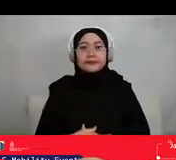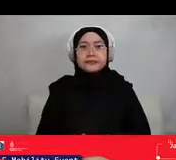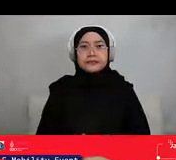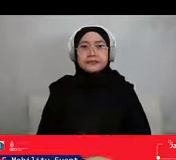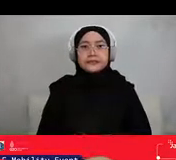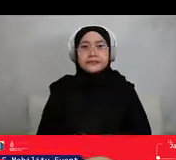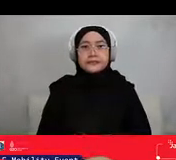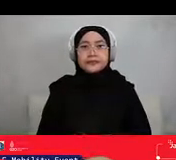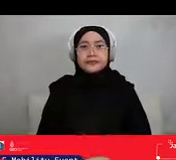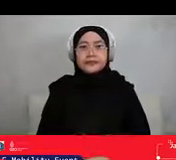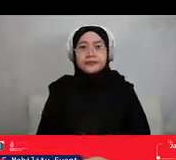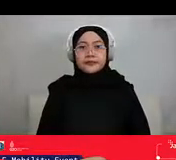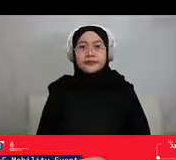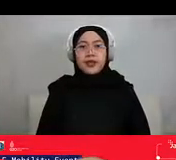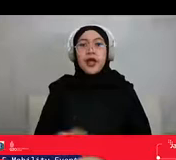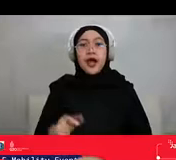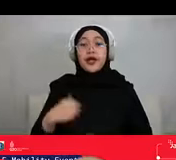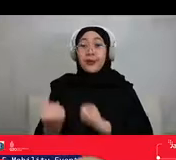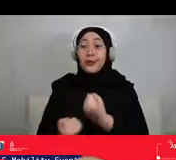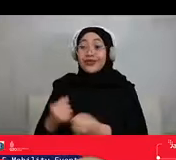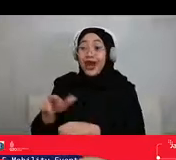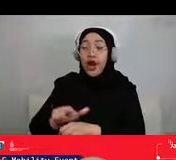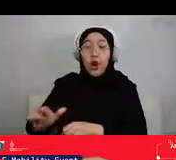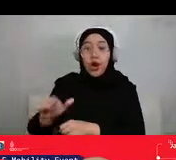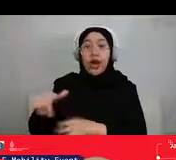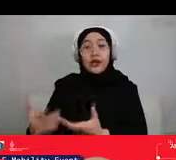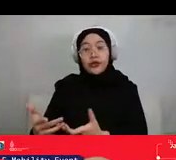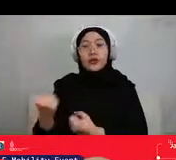the multinationals who have set up the production capacities.